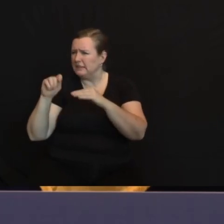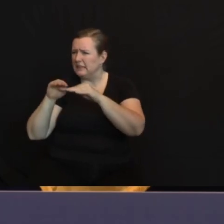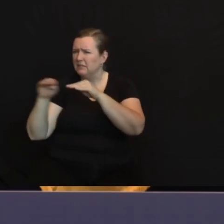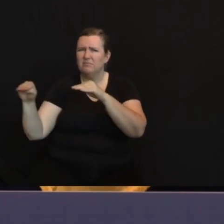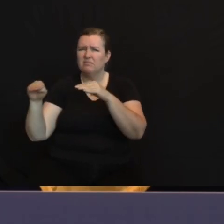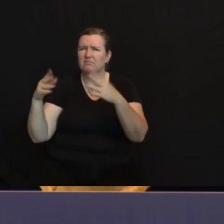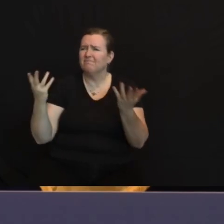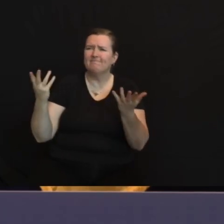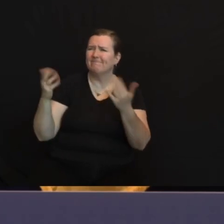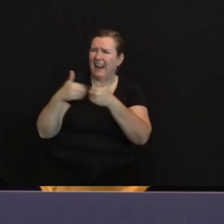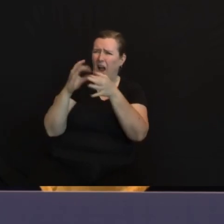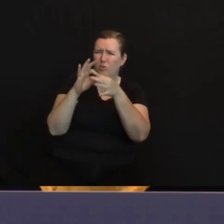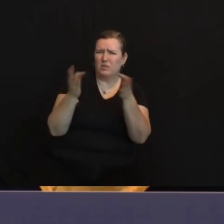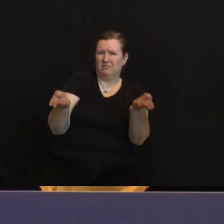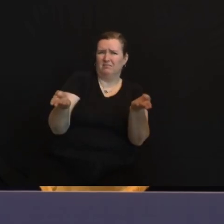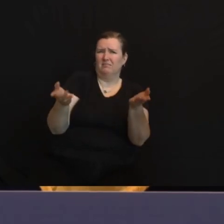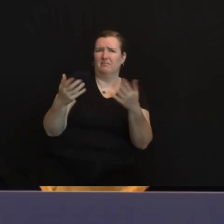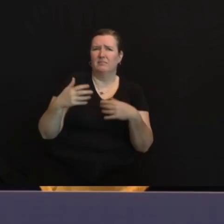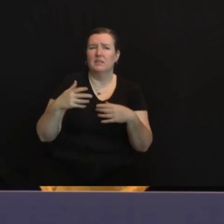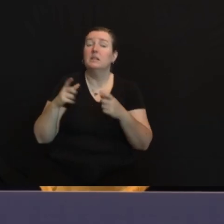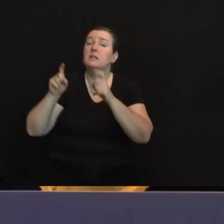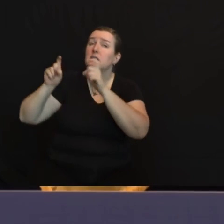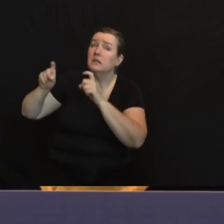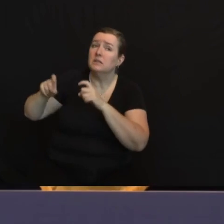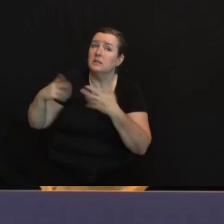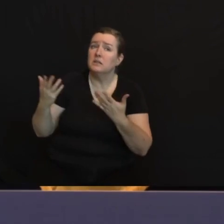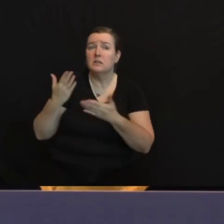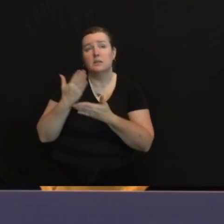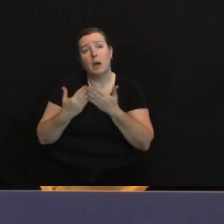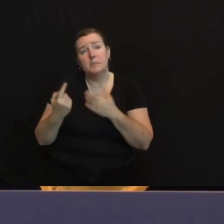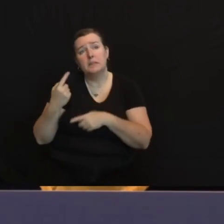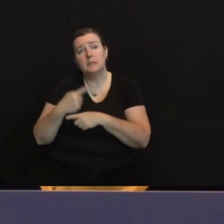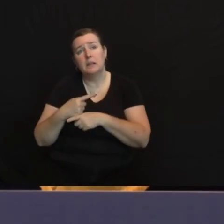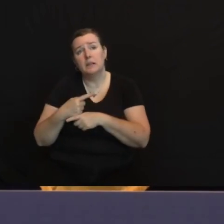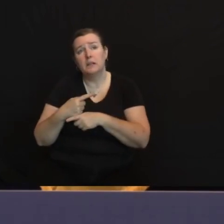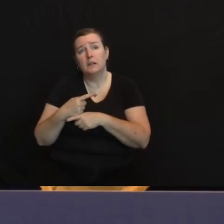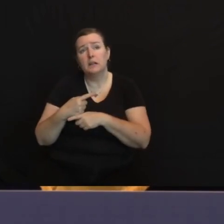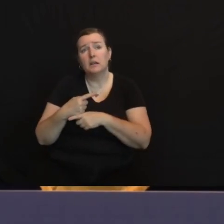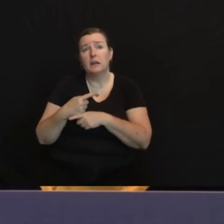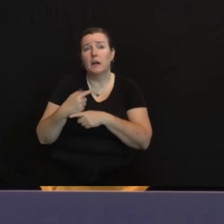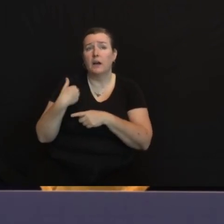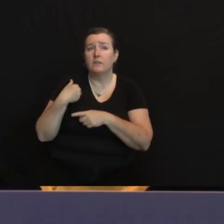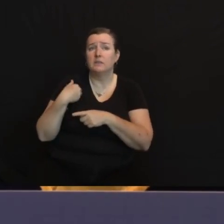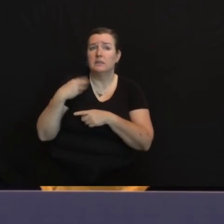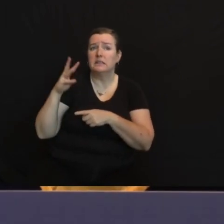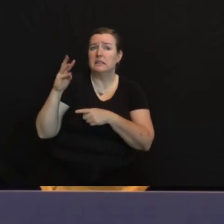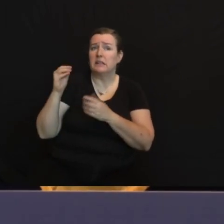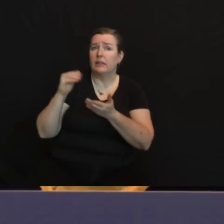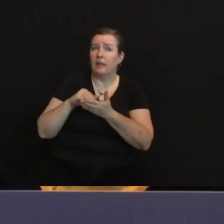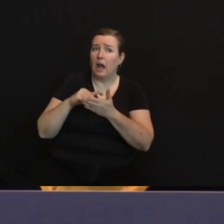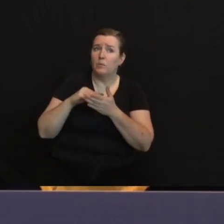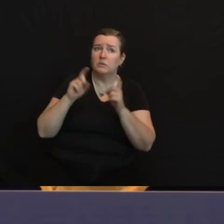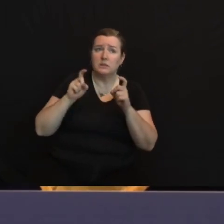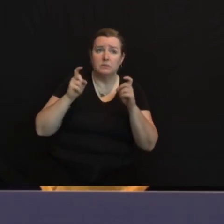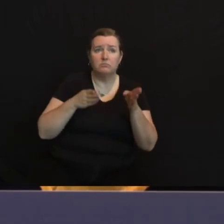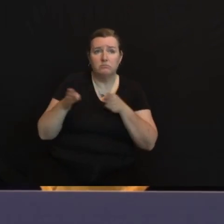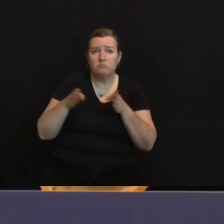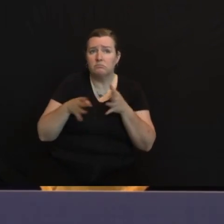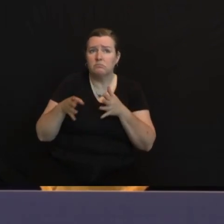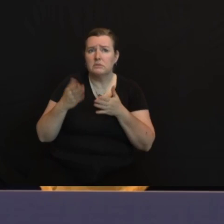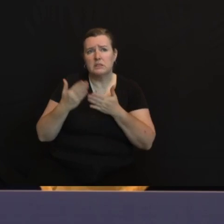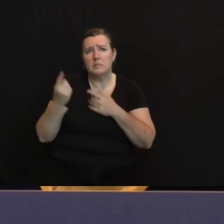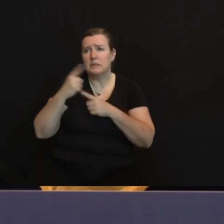about testing. Some days we'll have 60,000 tests. Some days we'll have 20 or 30,000. Why is the testing number so erratic? And are